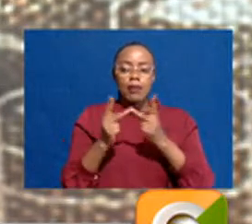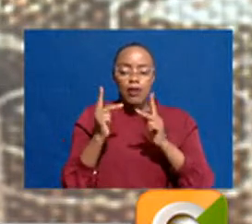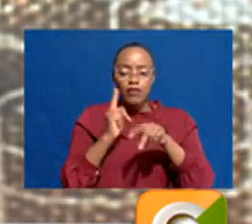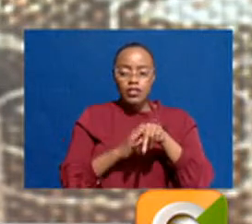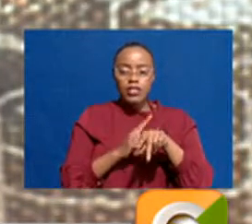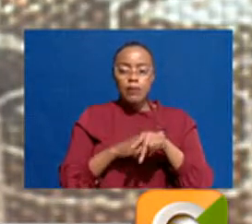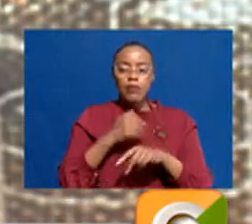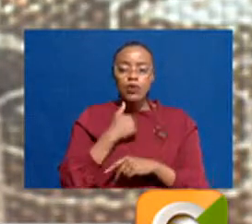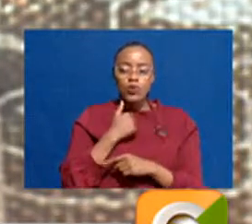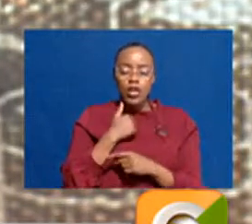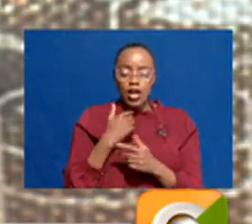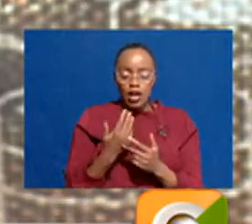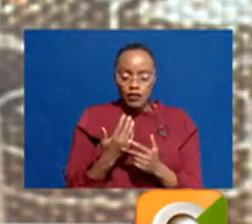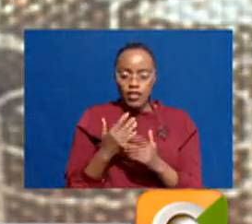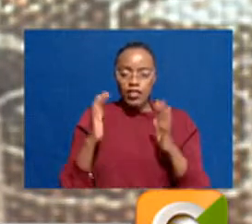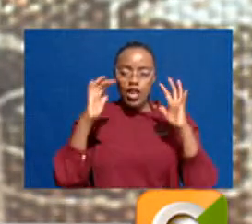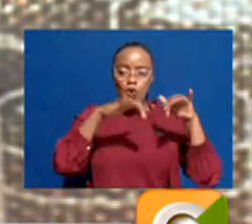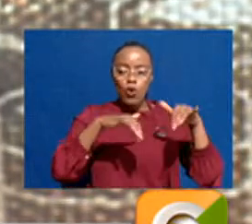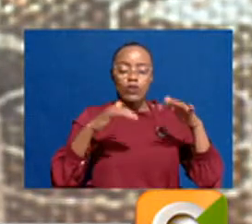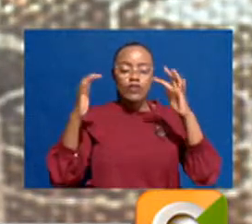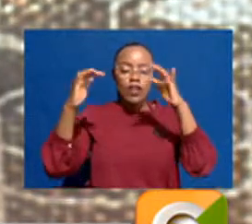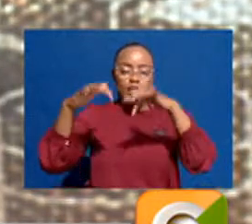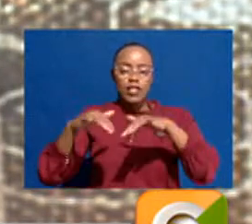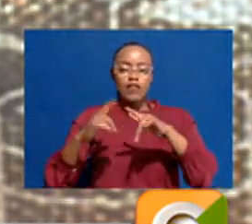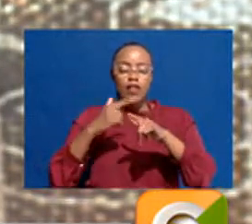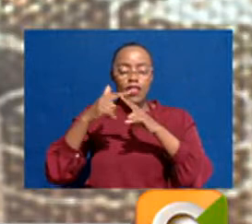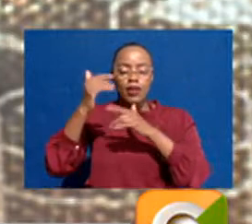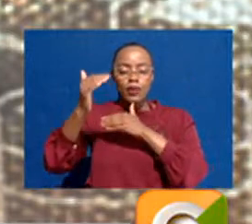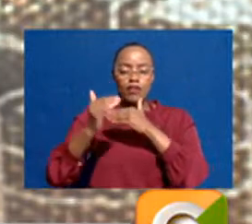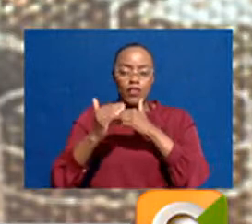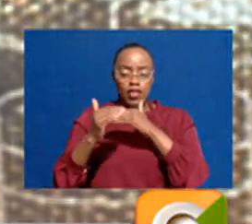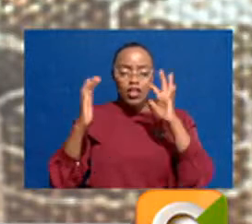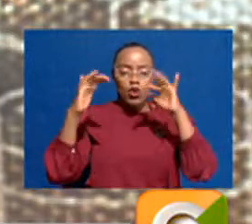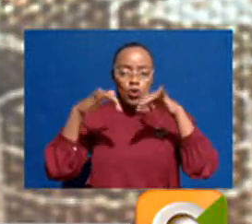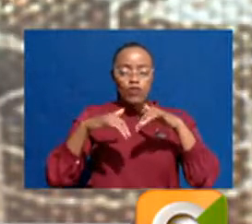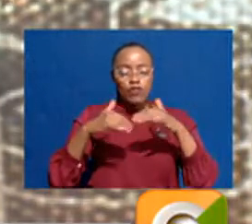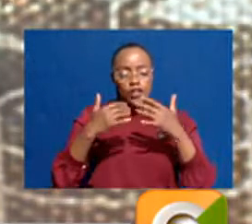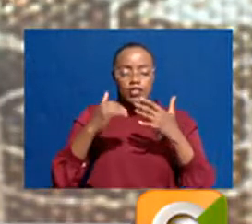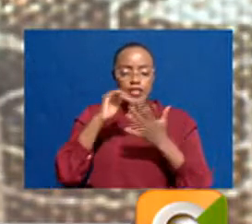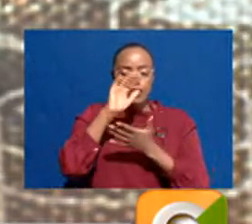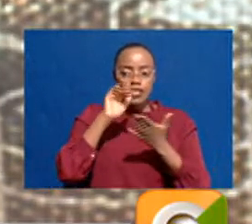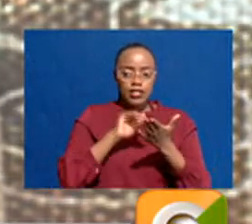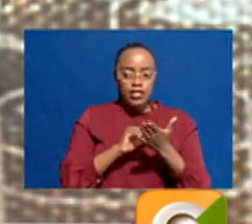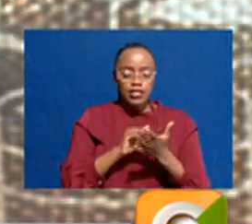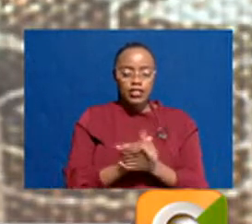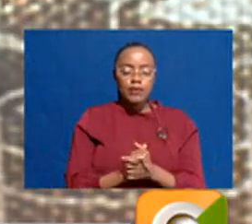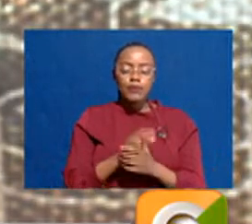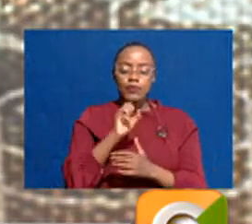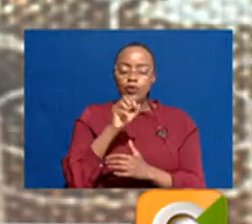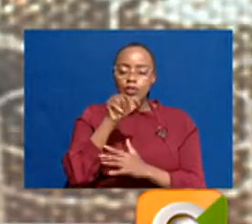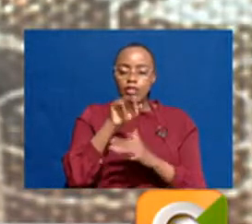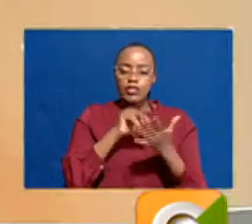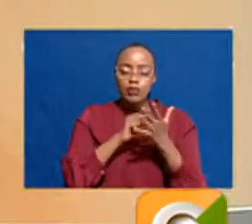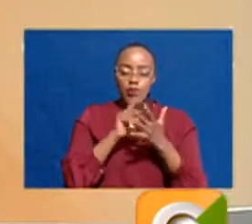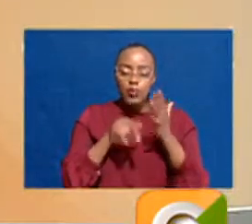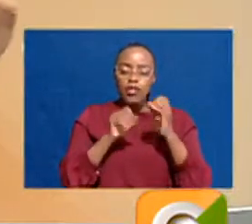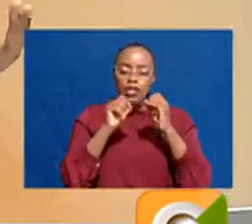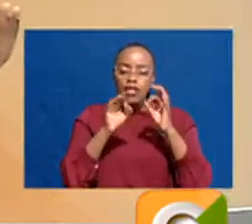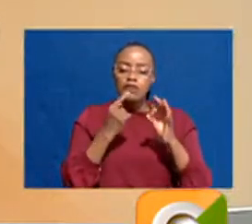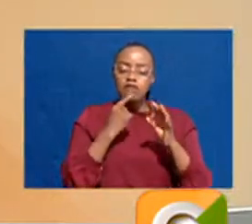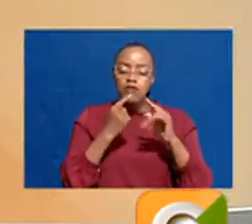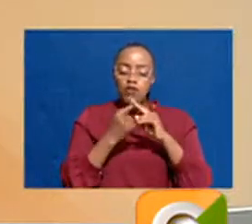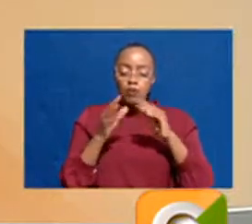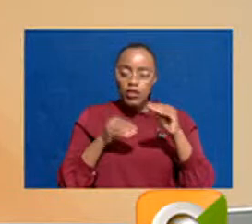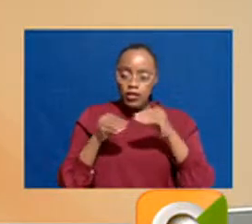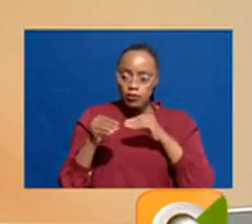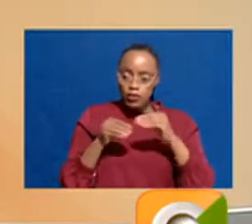your meetings, your conferences at the nearest conference facility. Mm-hmm. Yeah. So this means if you come, say, from Busia County